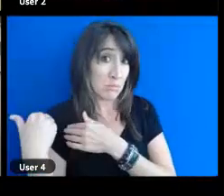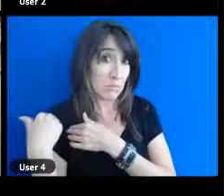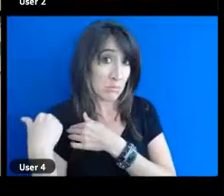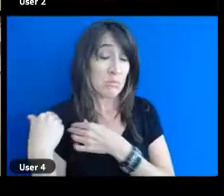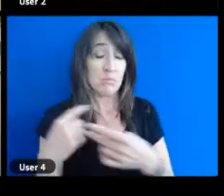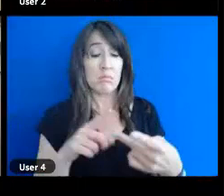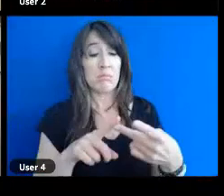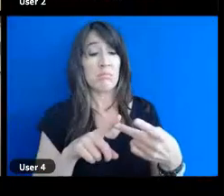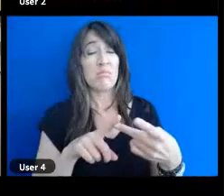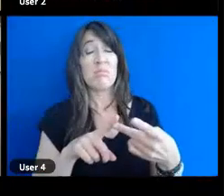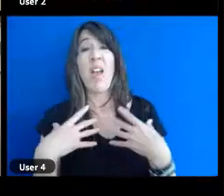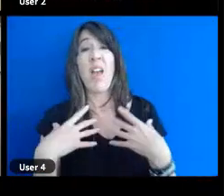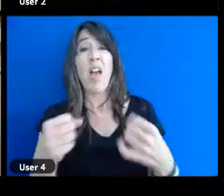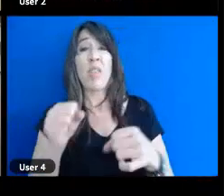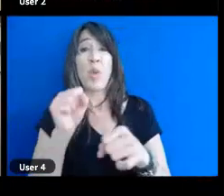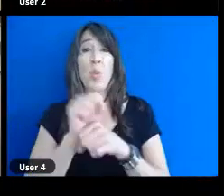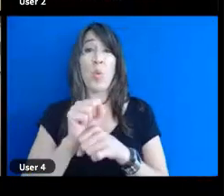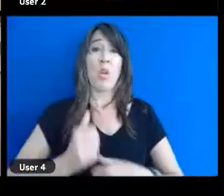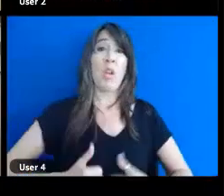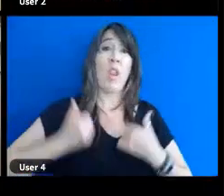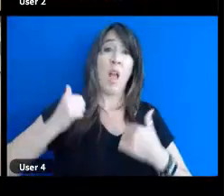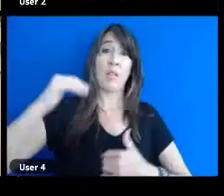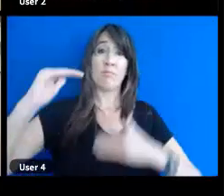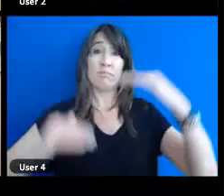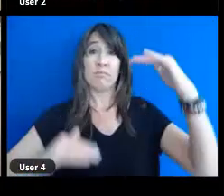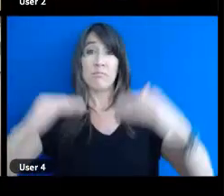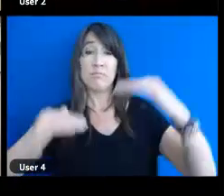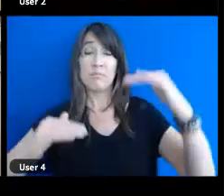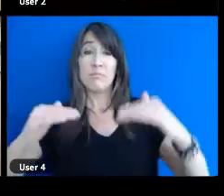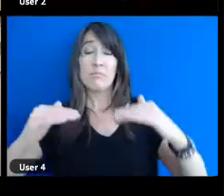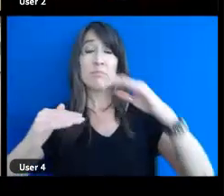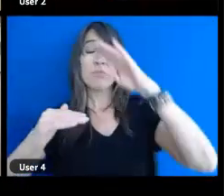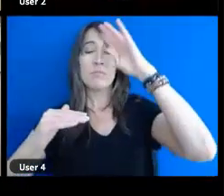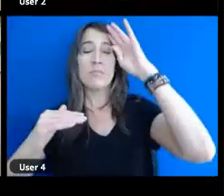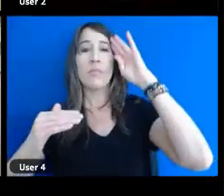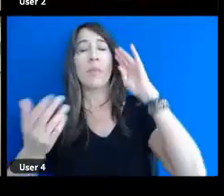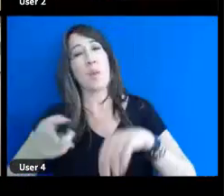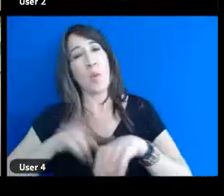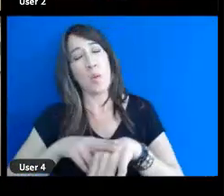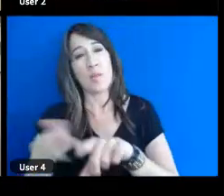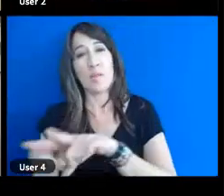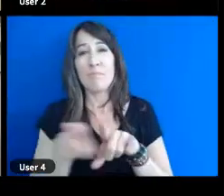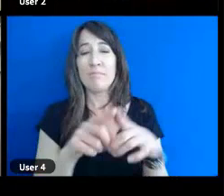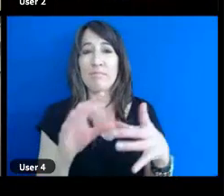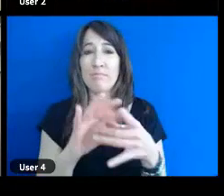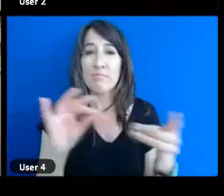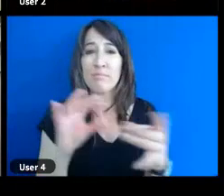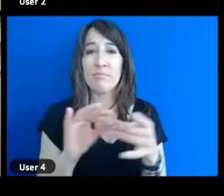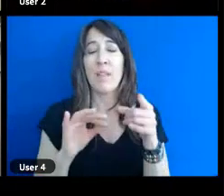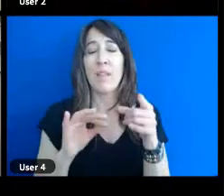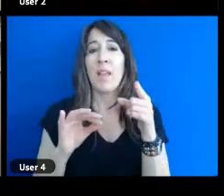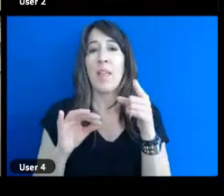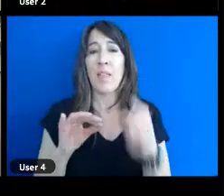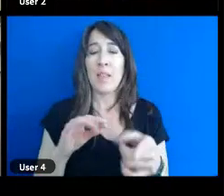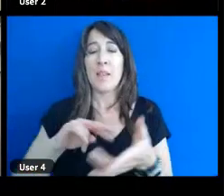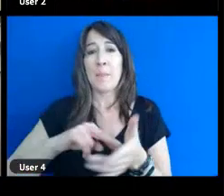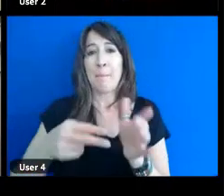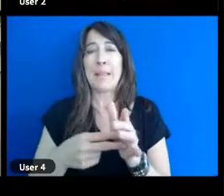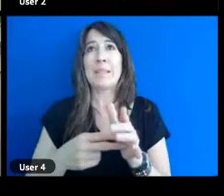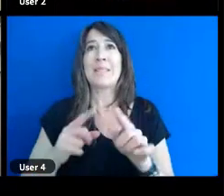from understanding what your job responsibilities are to having a healthy work-life balance. And of course, I will mention